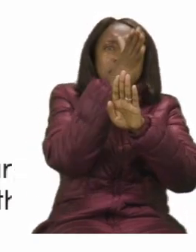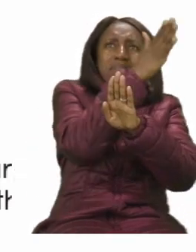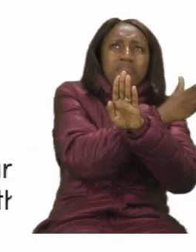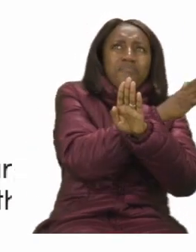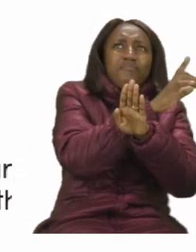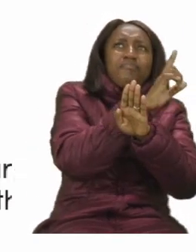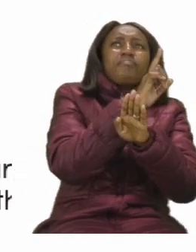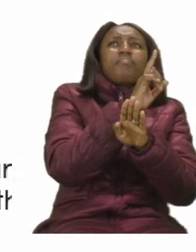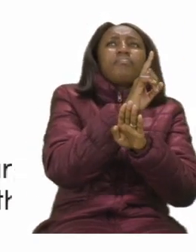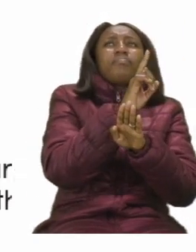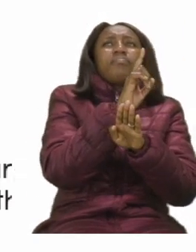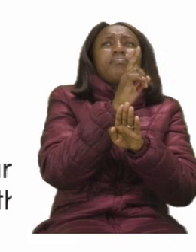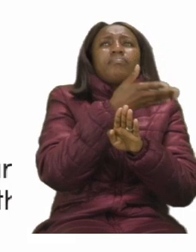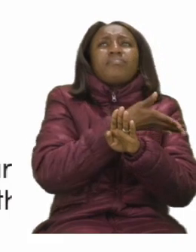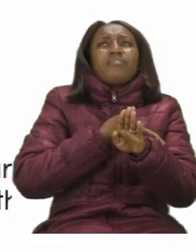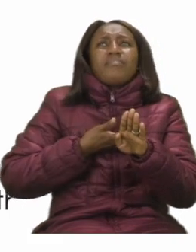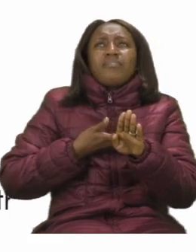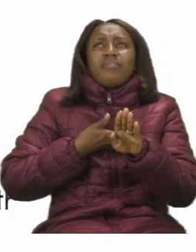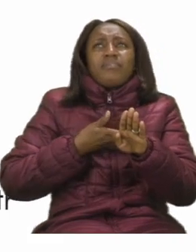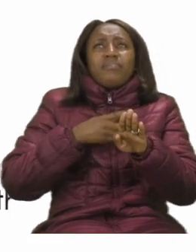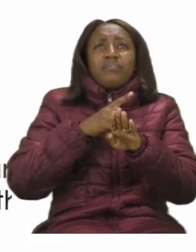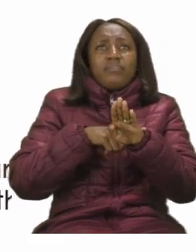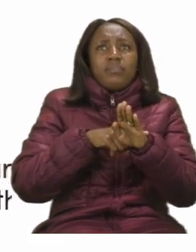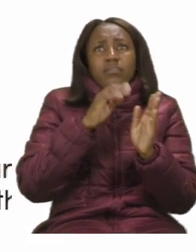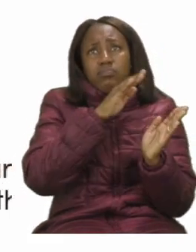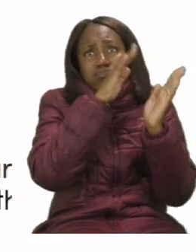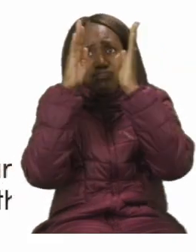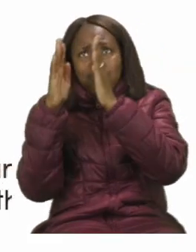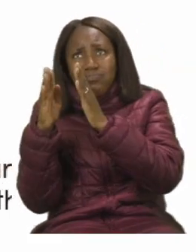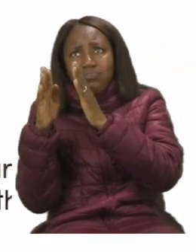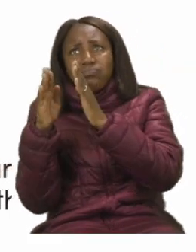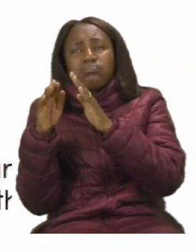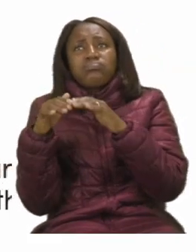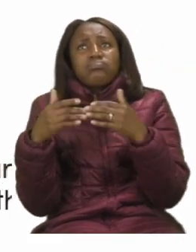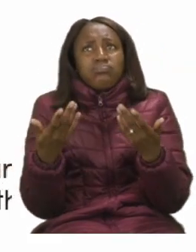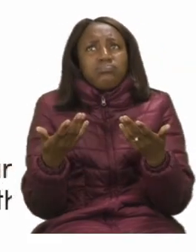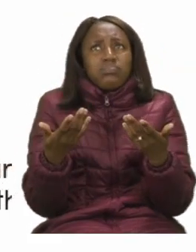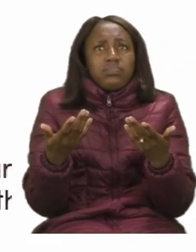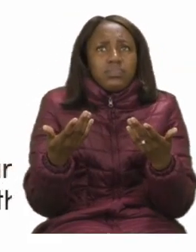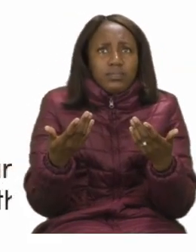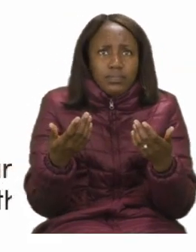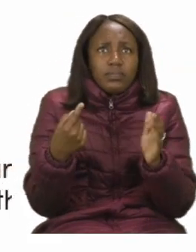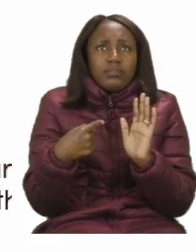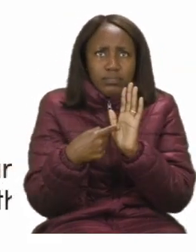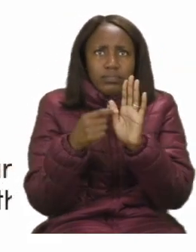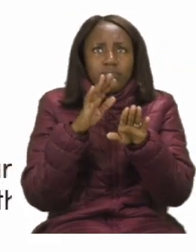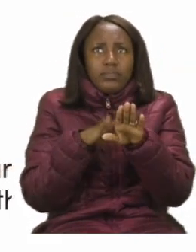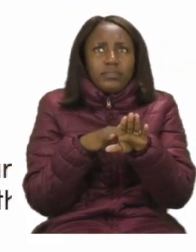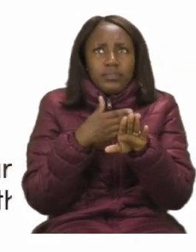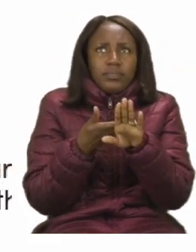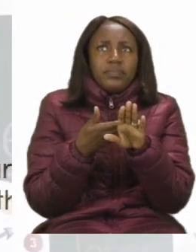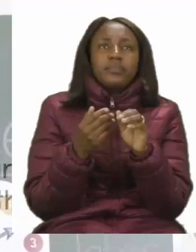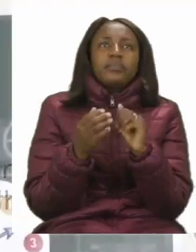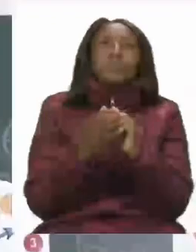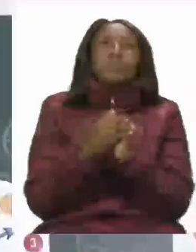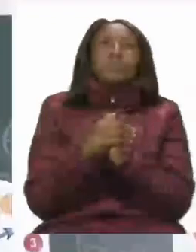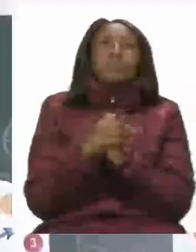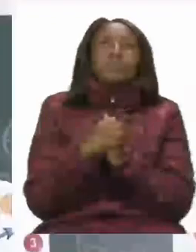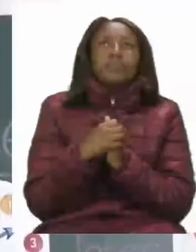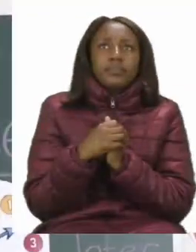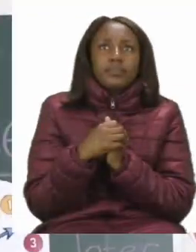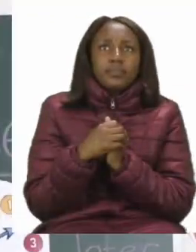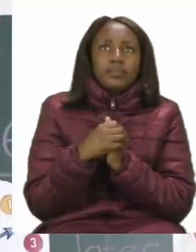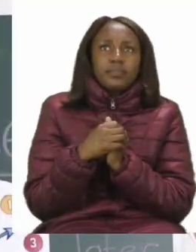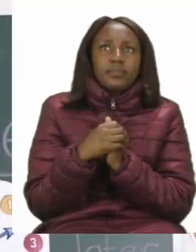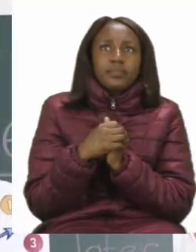earlier and half an hour later. Now I also have an example on the board that I'm going to show you